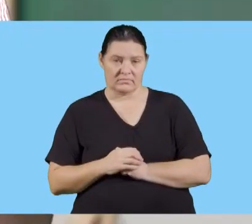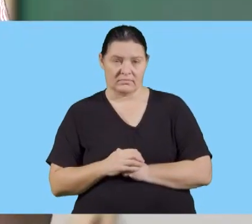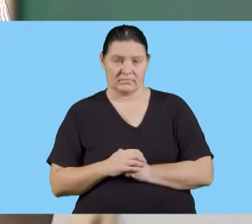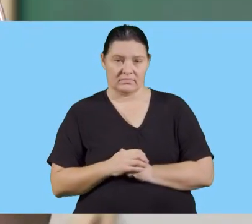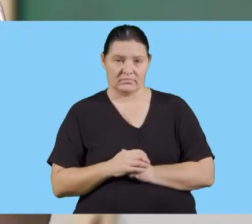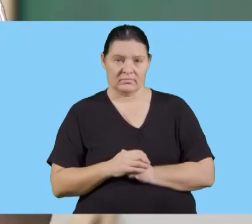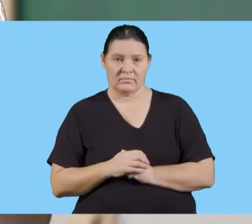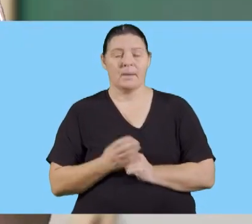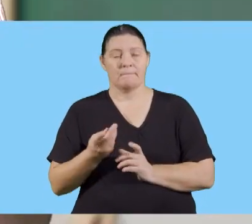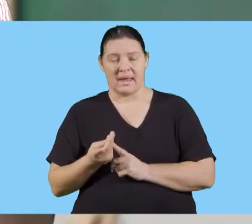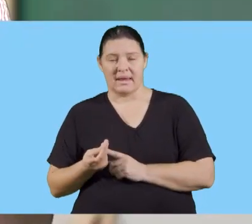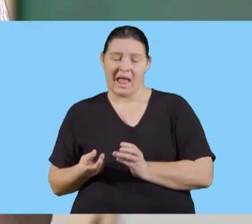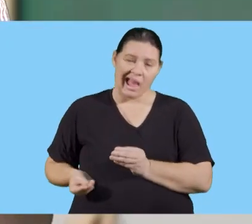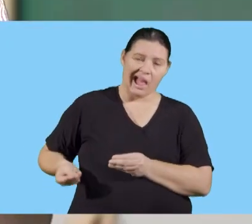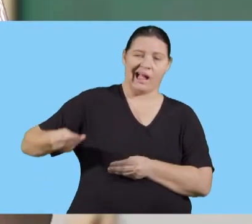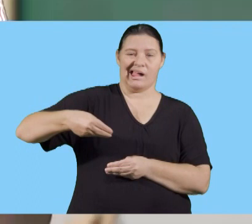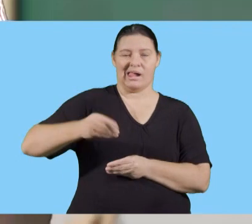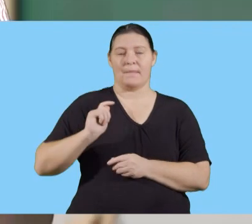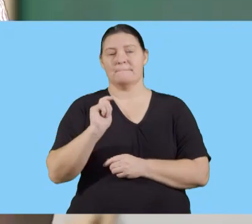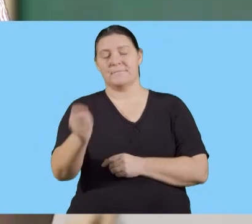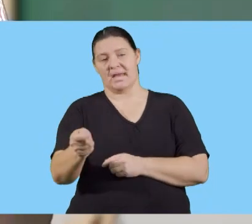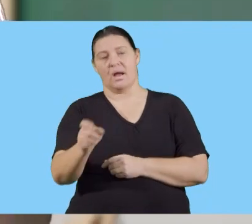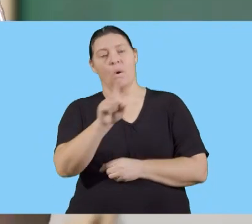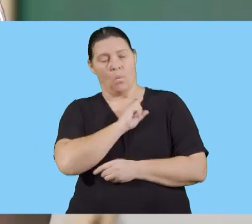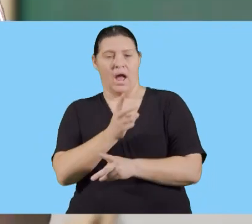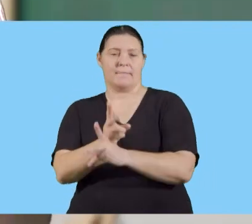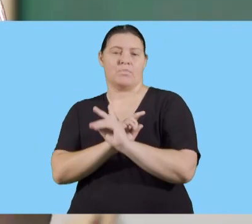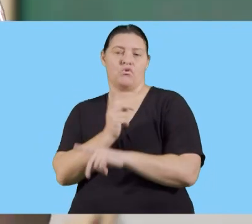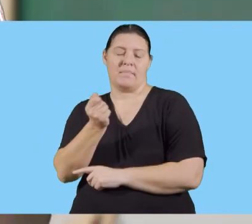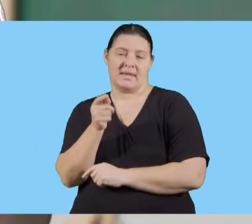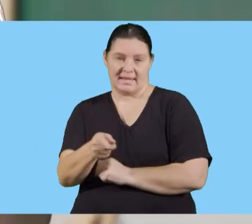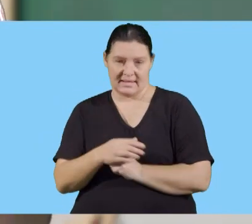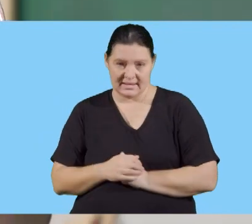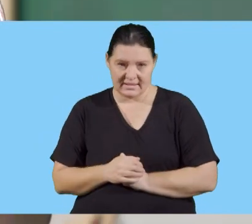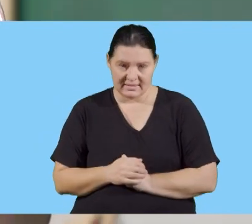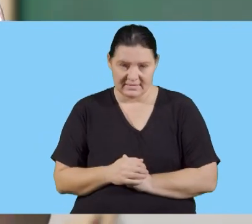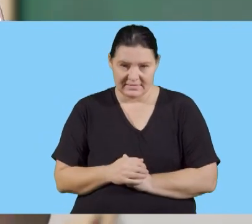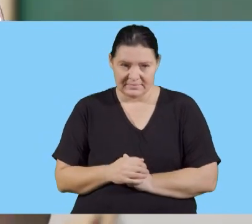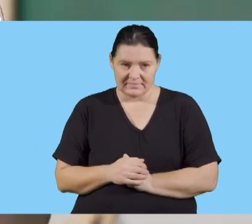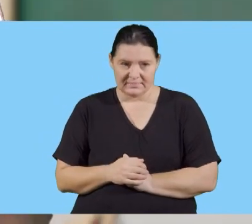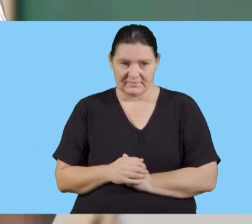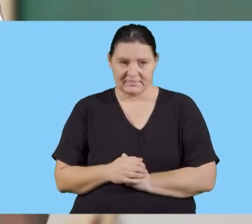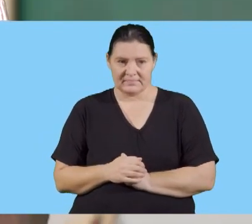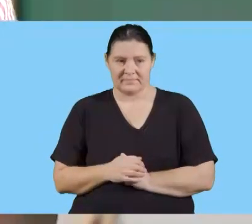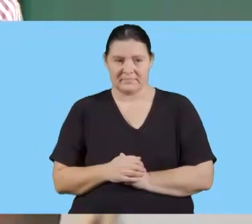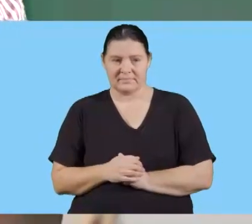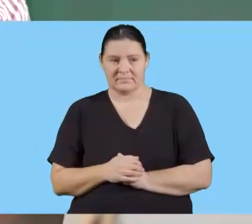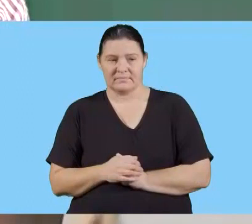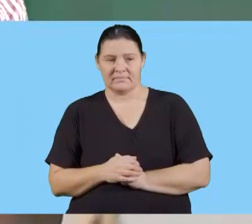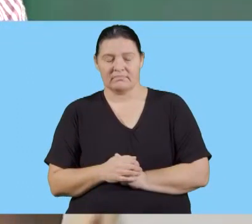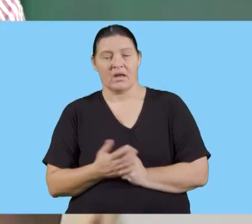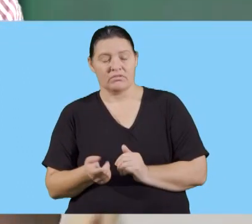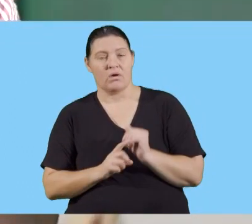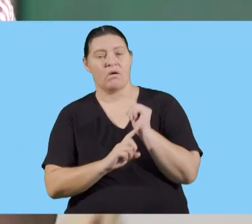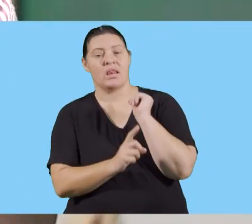the extra amount that Delisile had to pay for that laptop, and that is the interest that she paid. So the last form